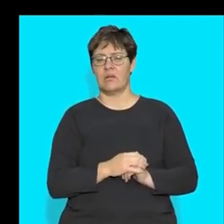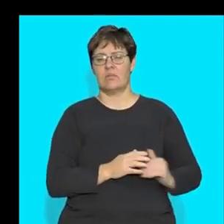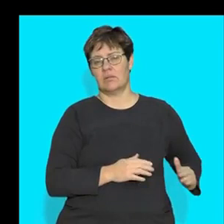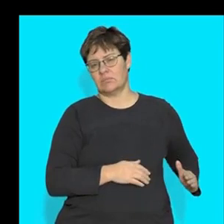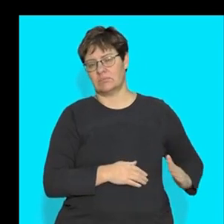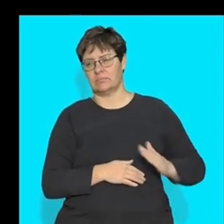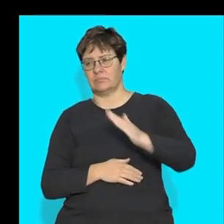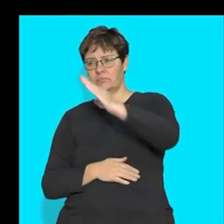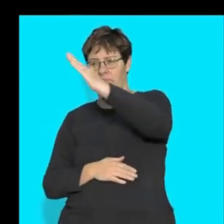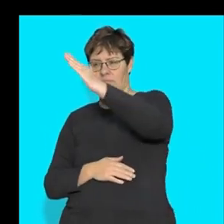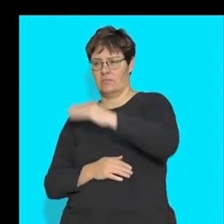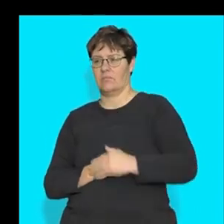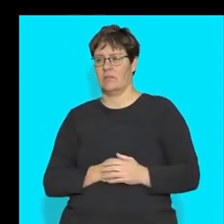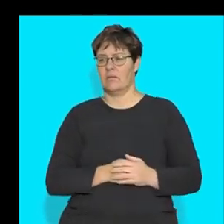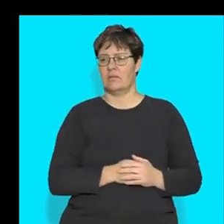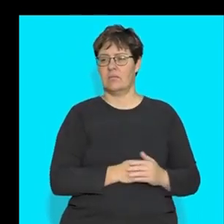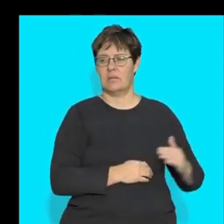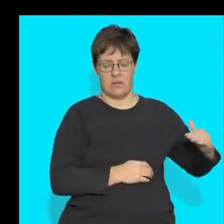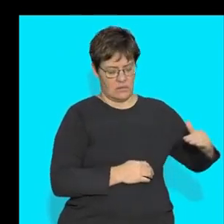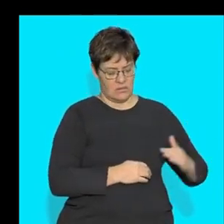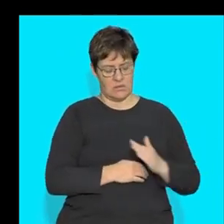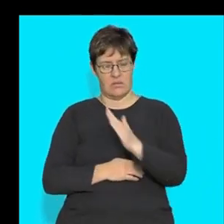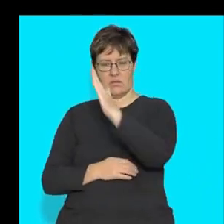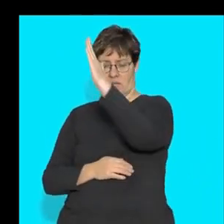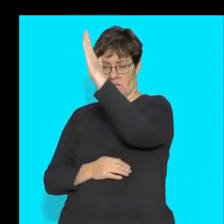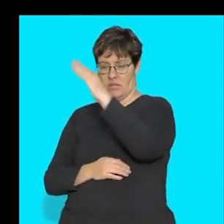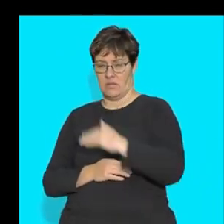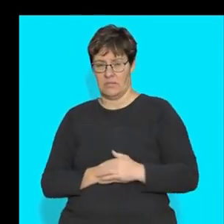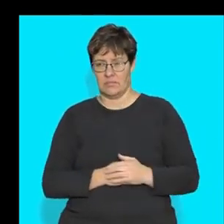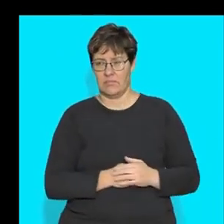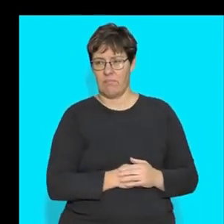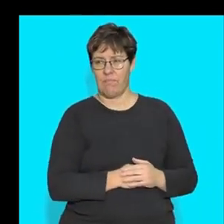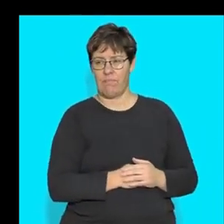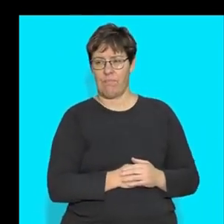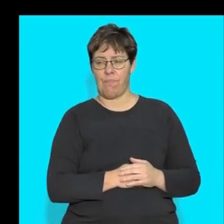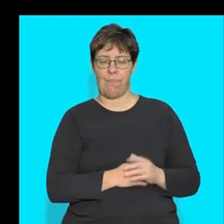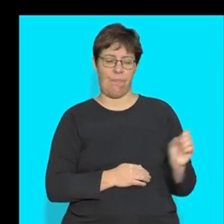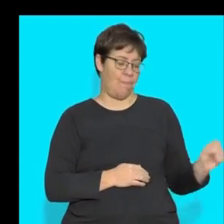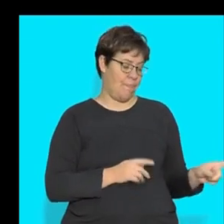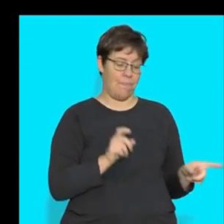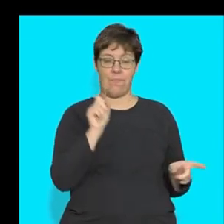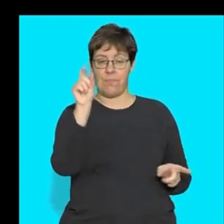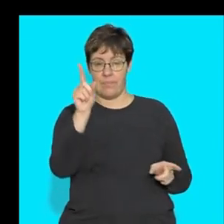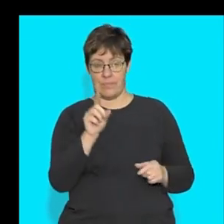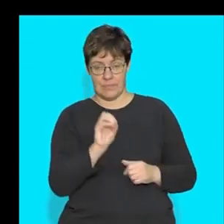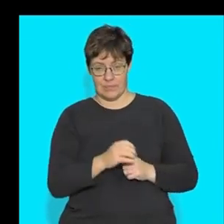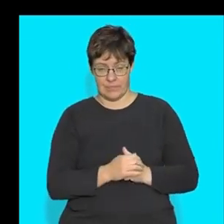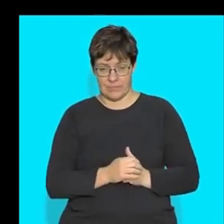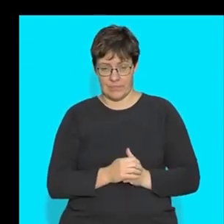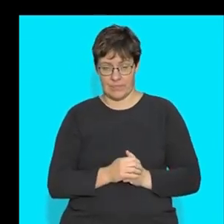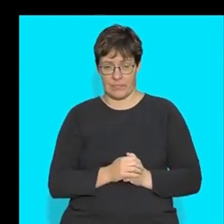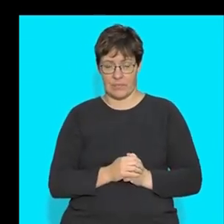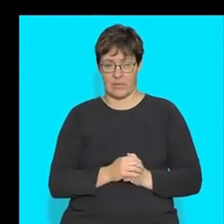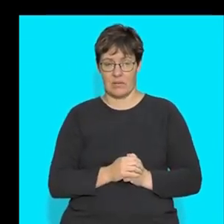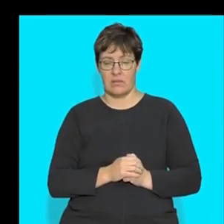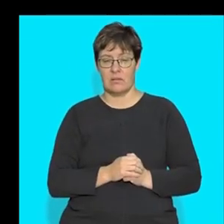if I join them, it will then give me a graph that looks like that. And then I draw my arrows at